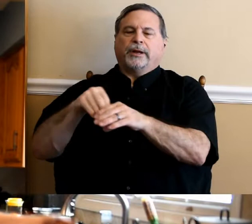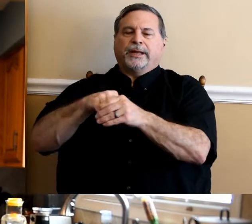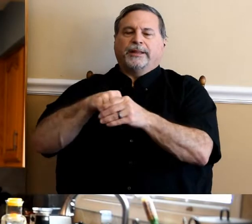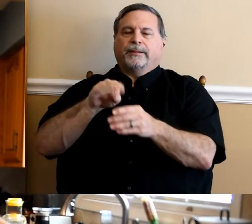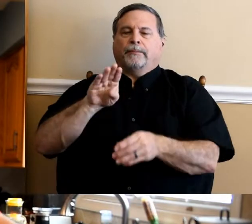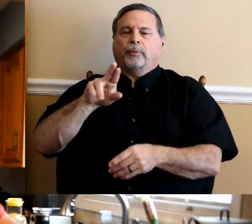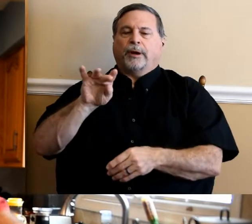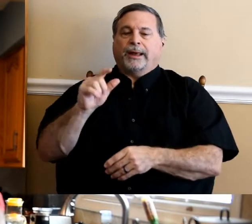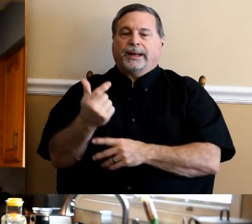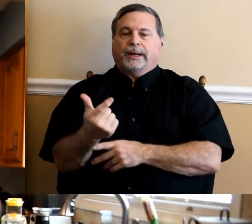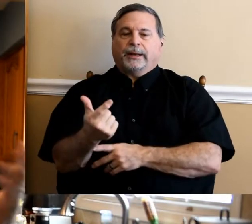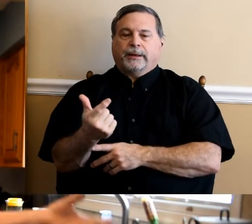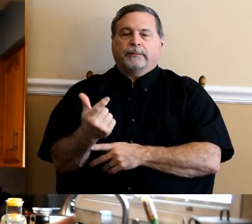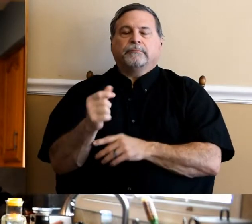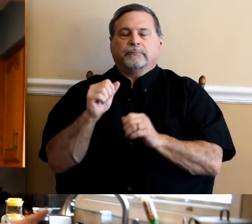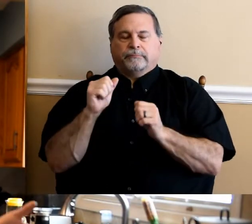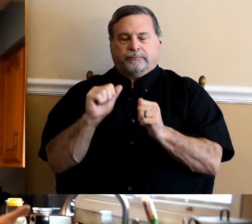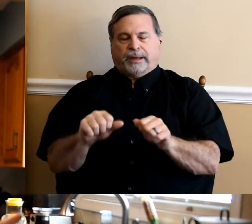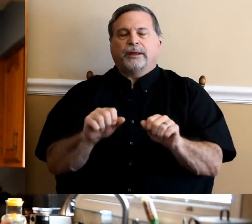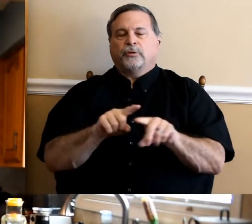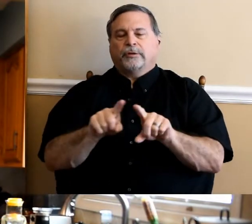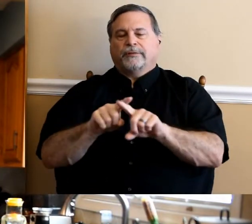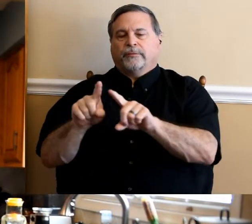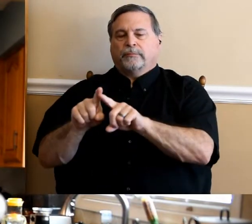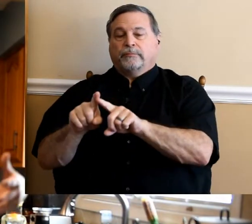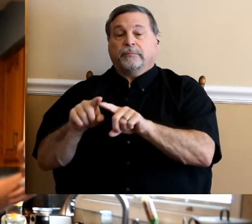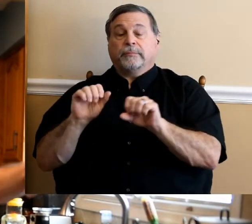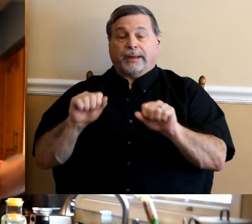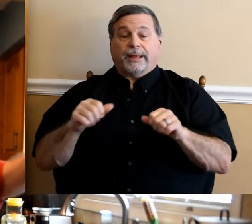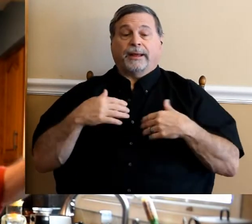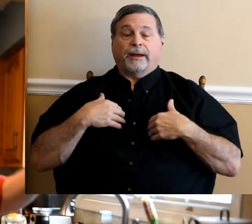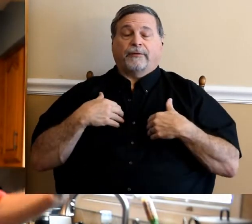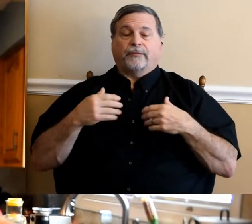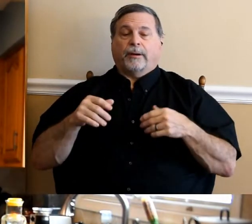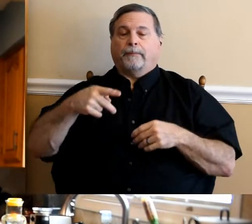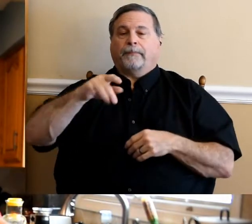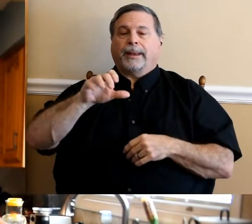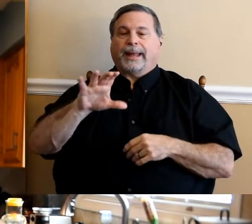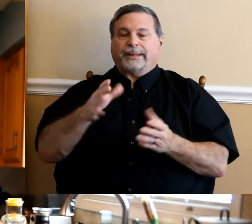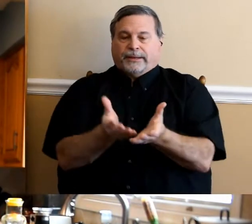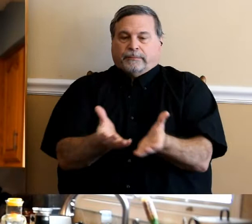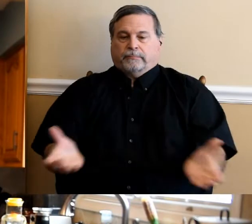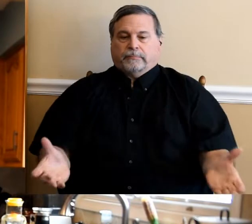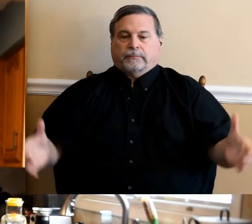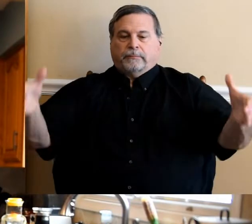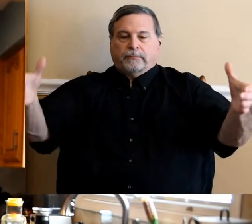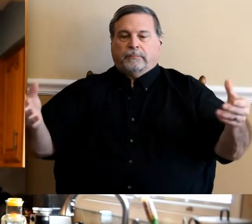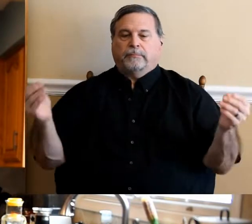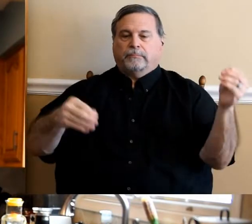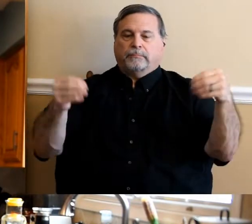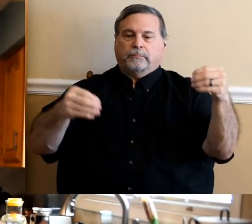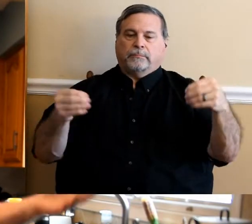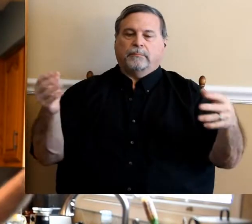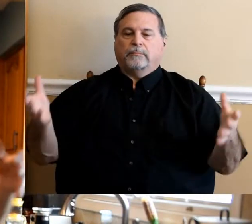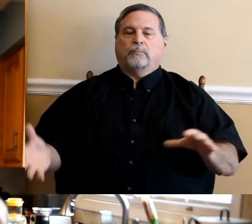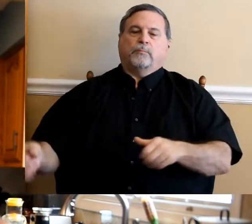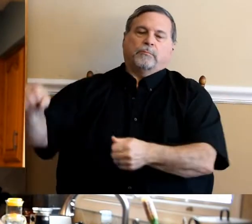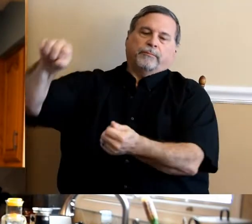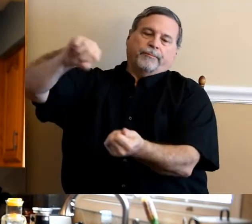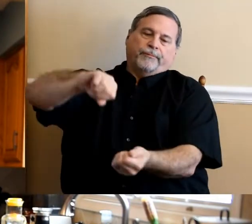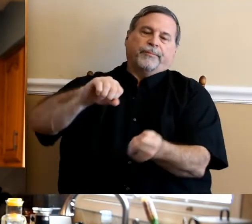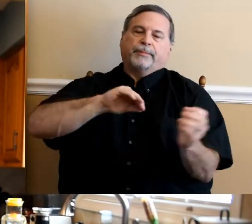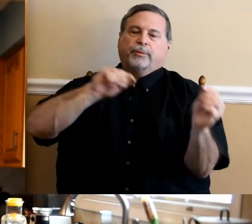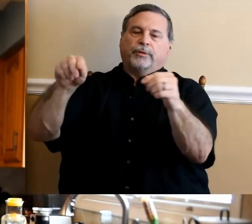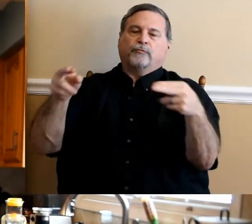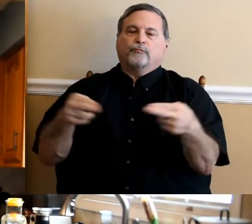into the brine. Now you can do brining a number of different ways. You can get a big plastic container that fits it, pour it all